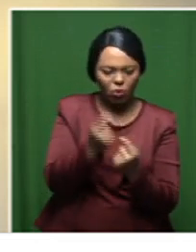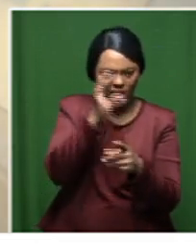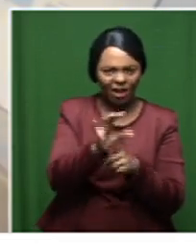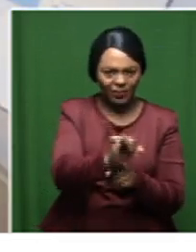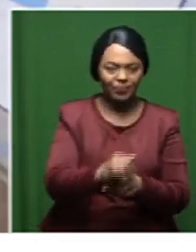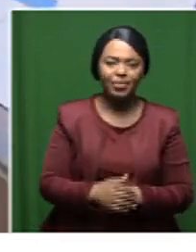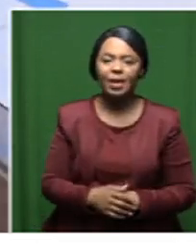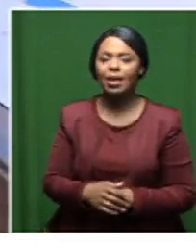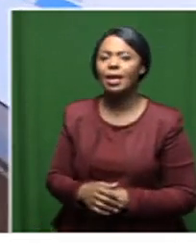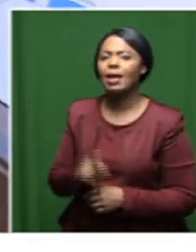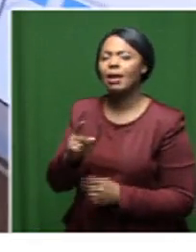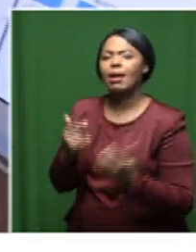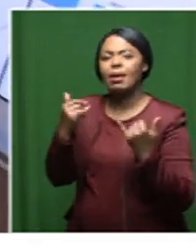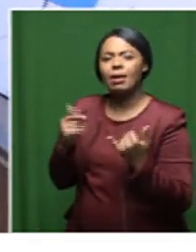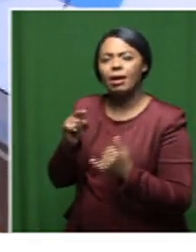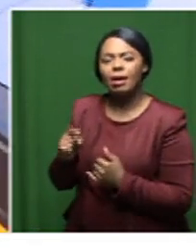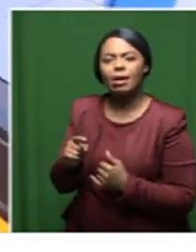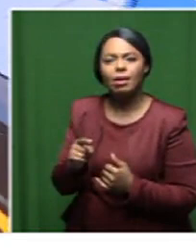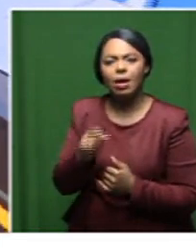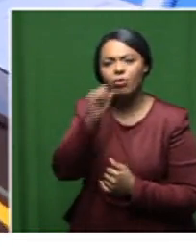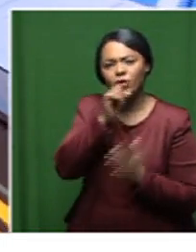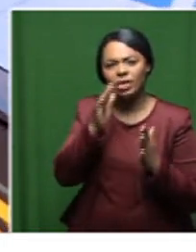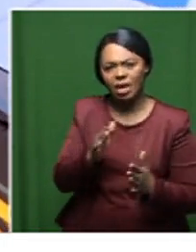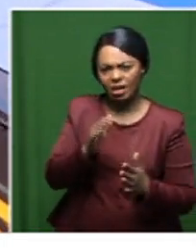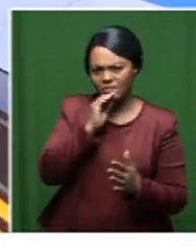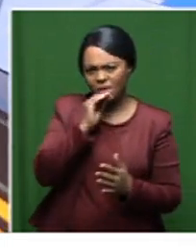access to the study so they also know what they are dealing with?